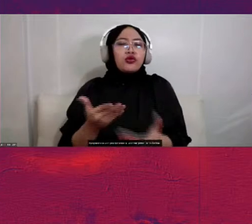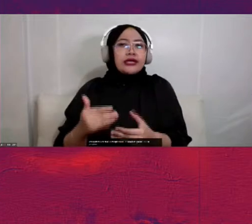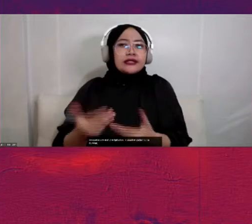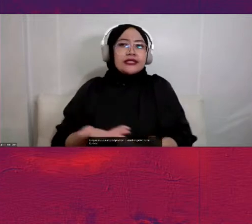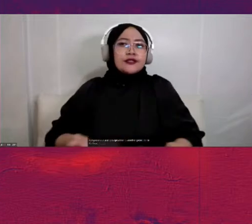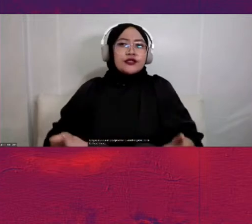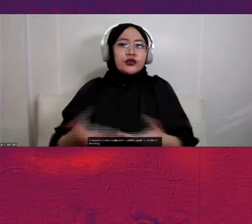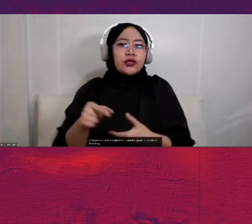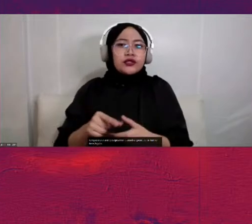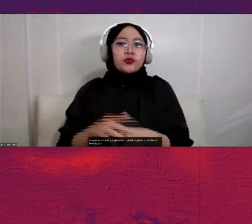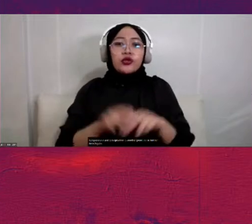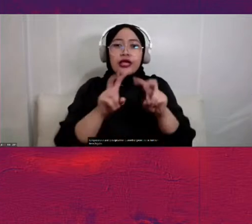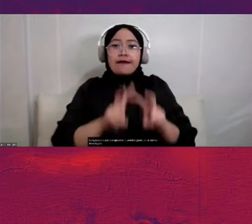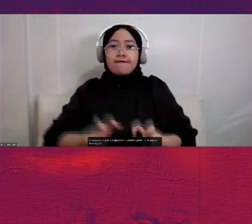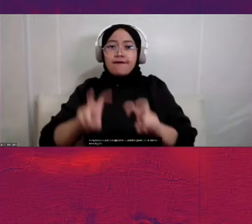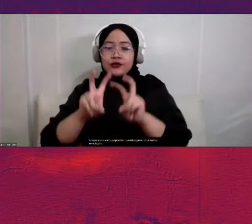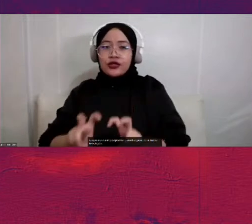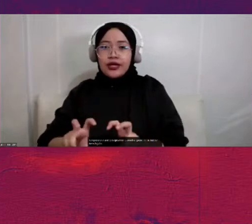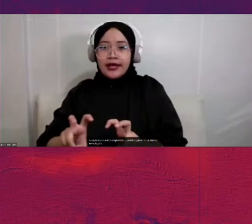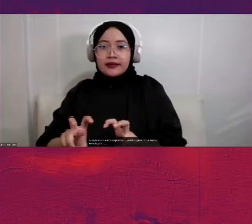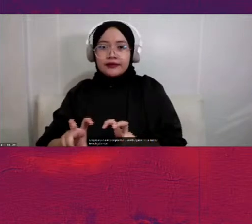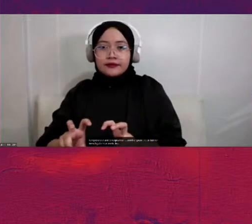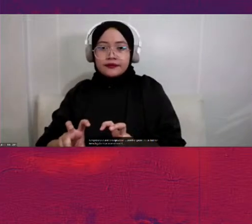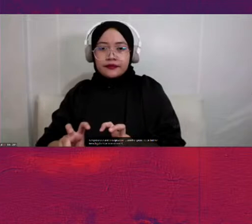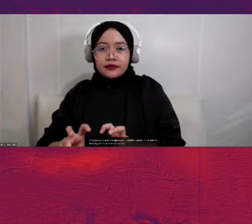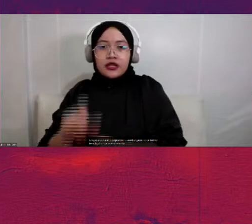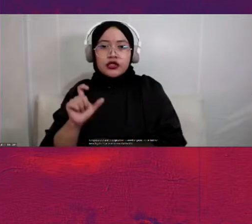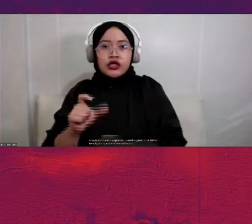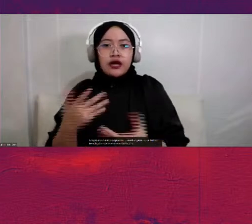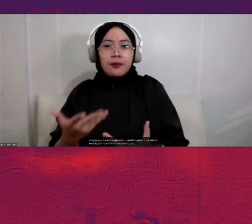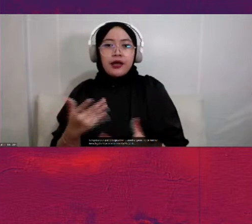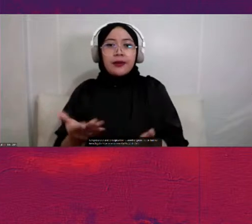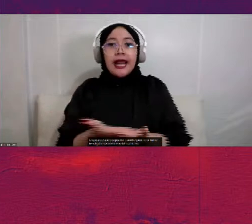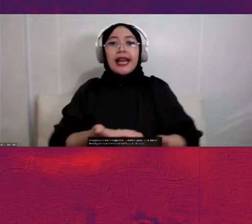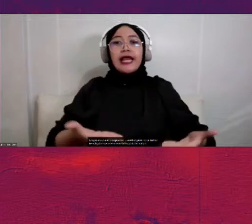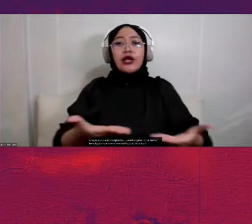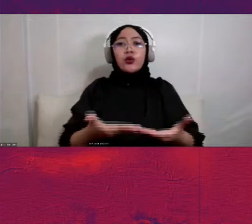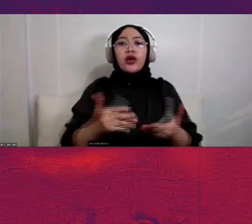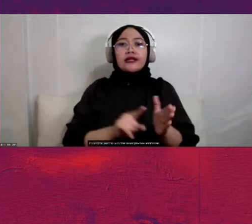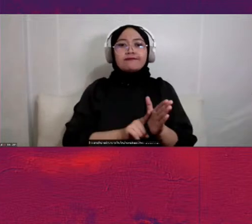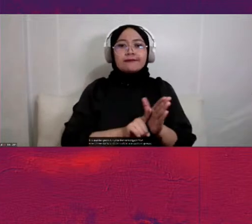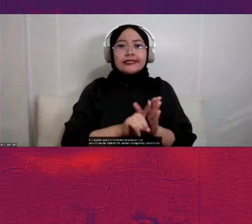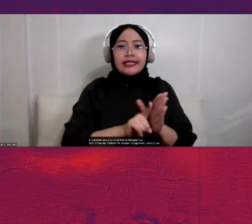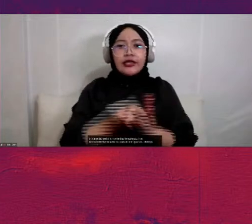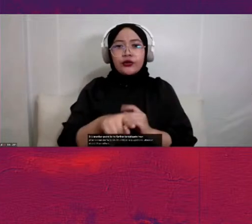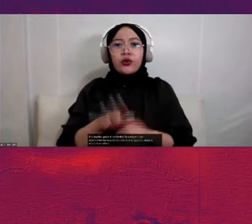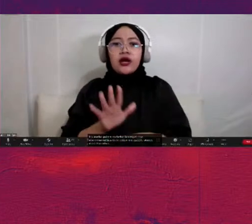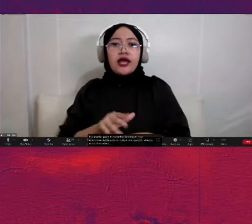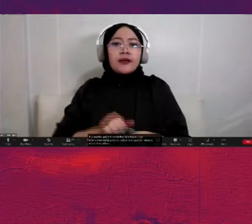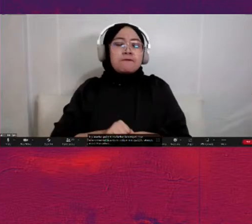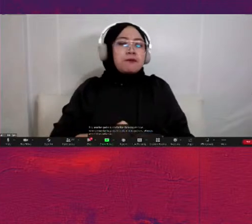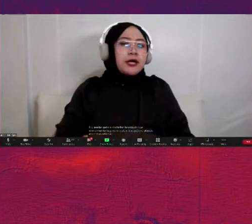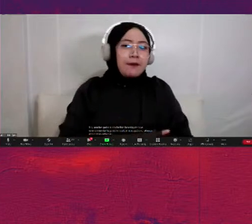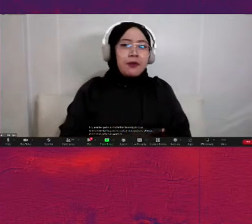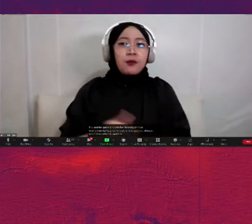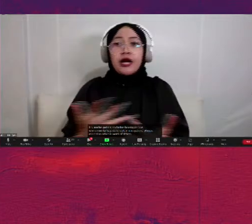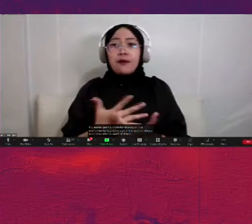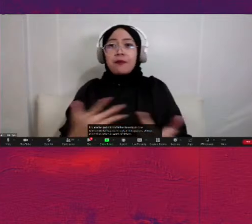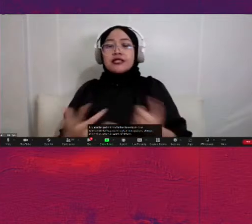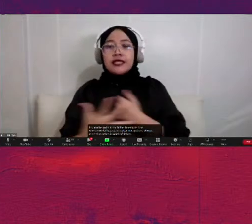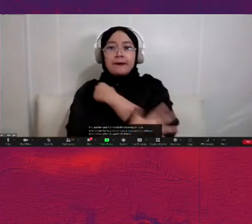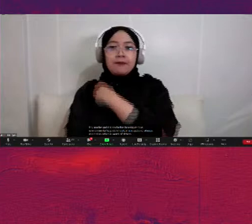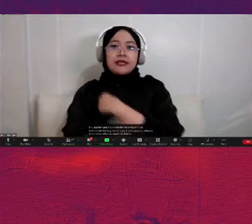further investigate. How environmental hazards hit certain occupation groups more than others is worth a